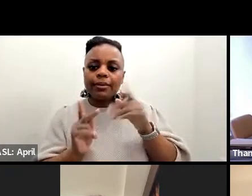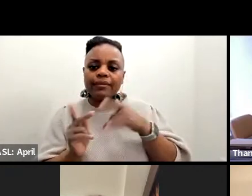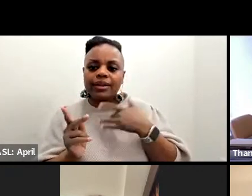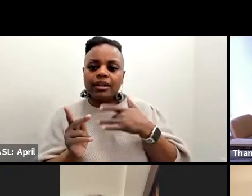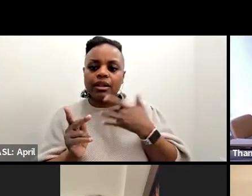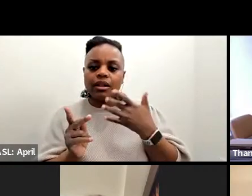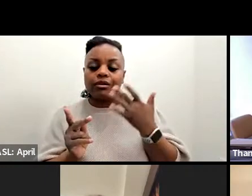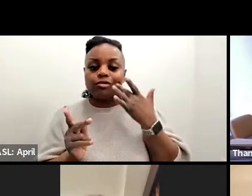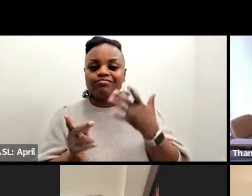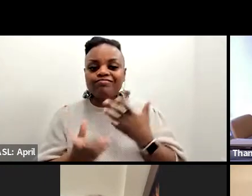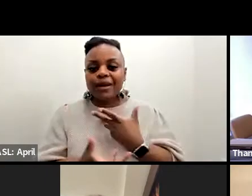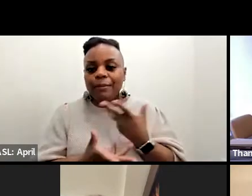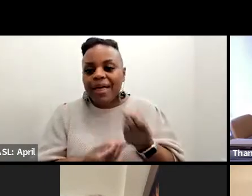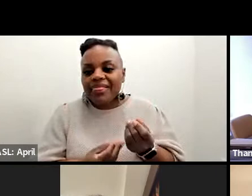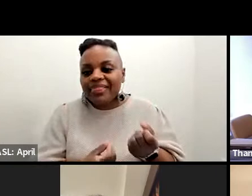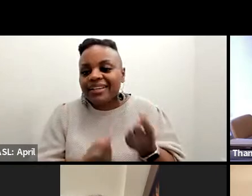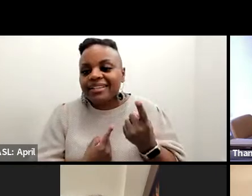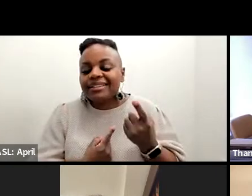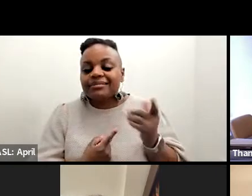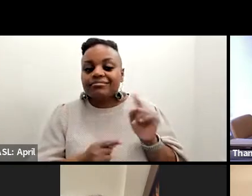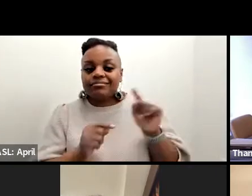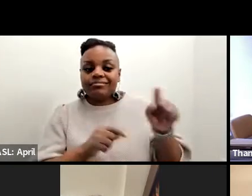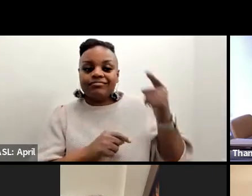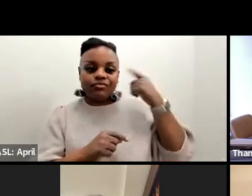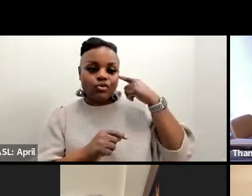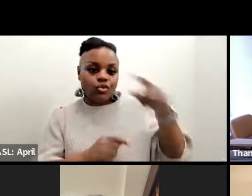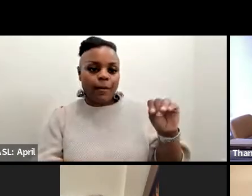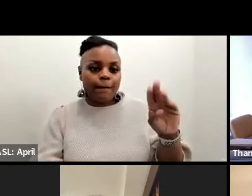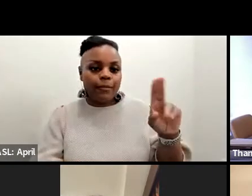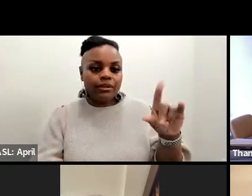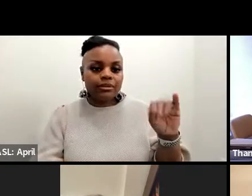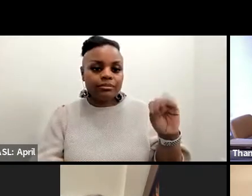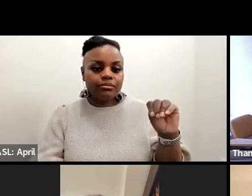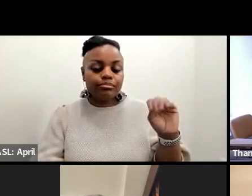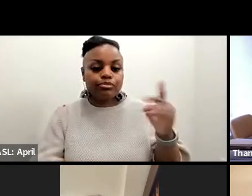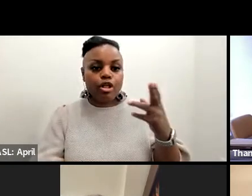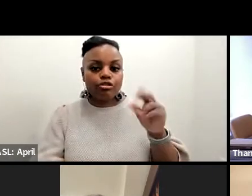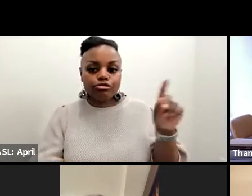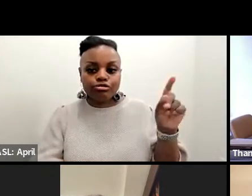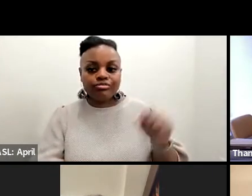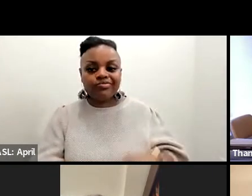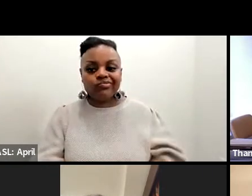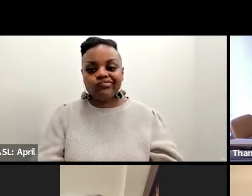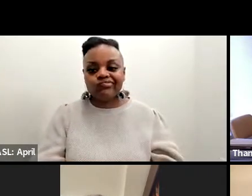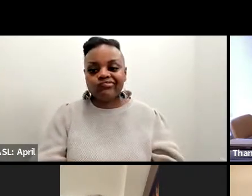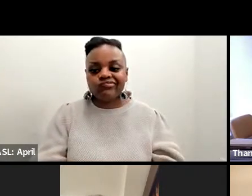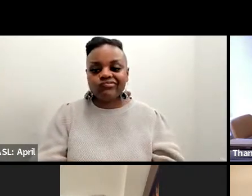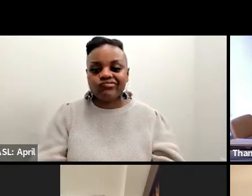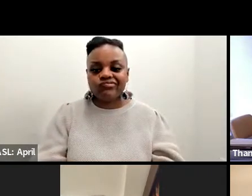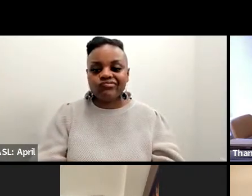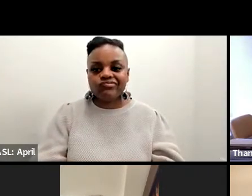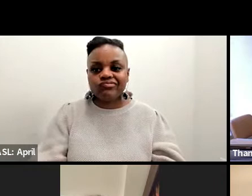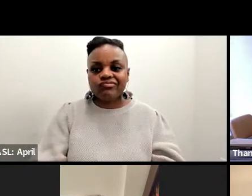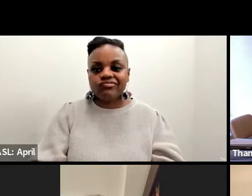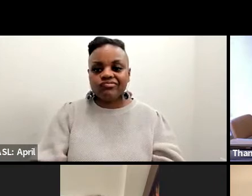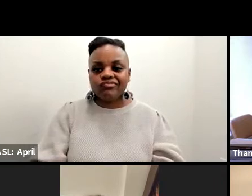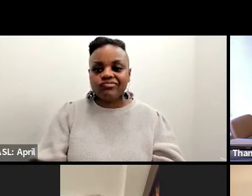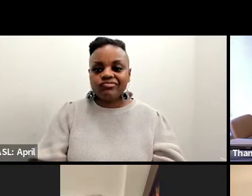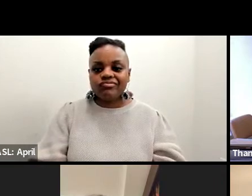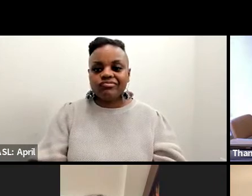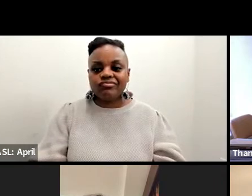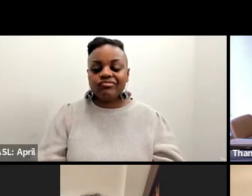up like leftist, secularist, and Brotherhood cases across the board, right? In a way that I'm not